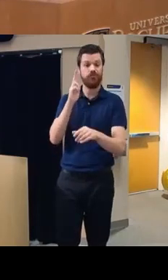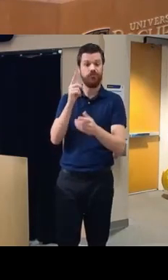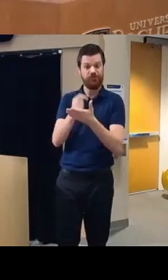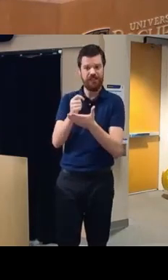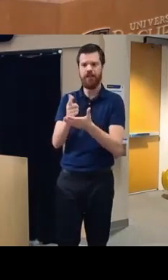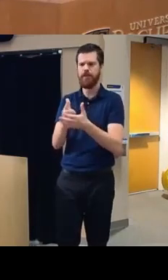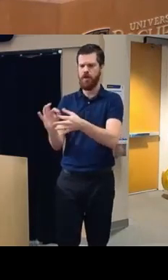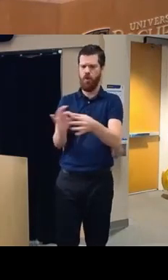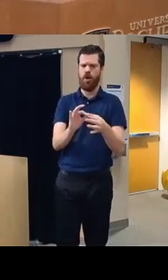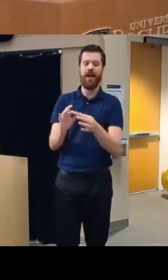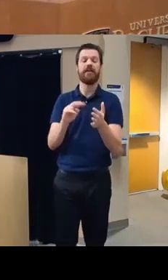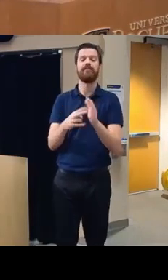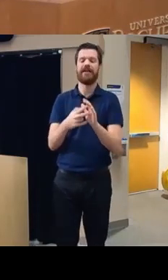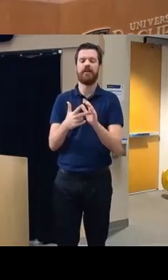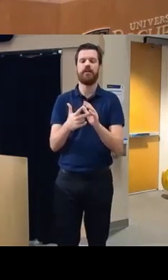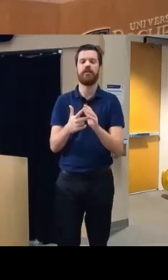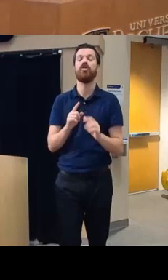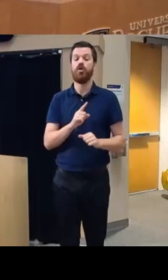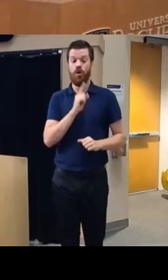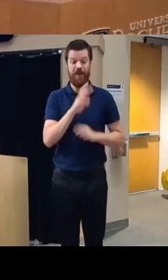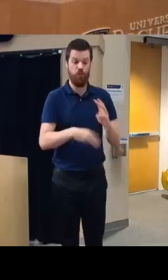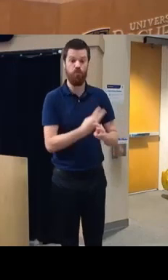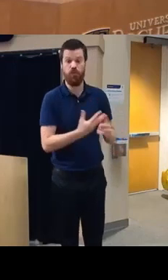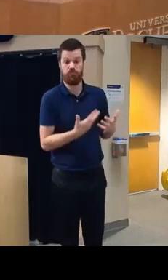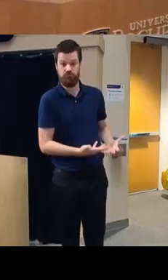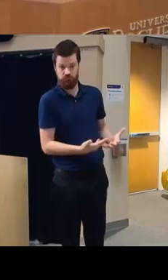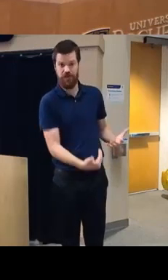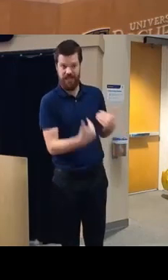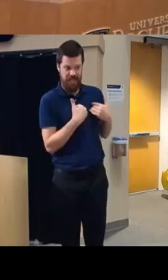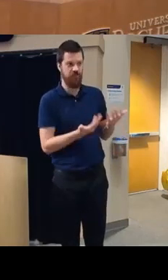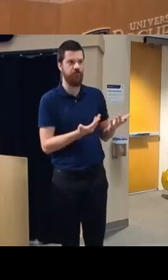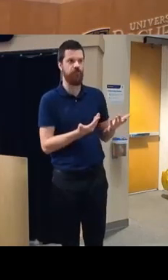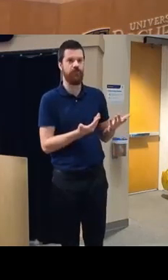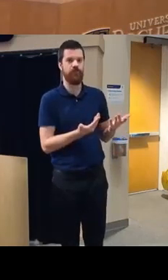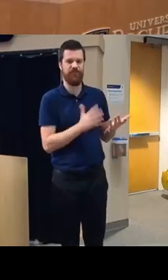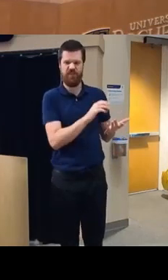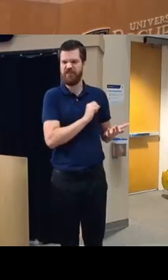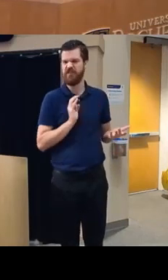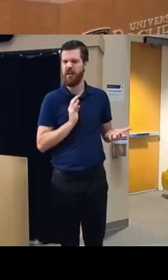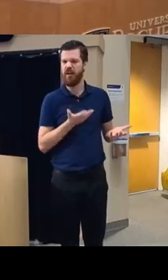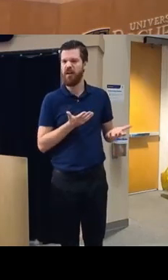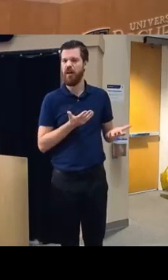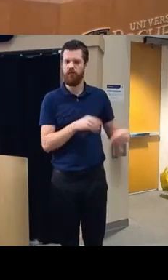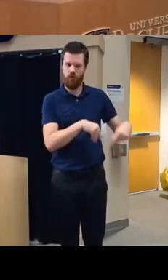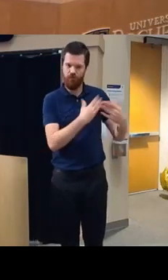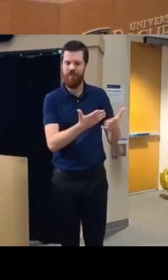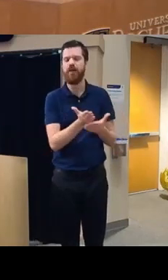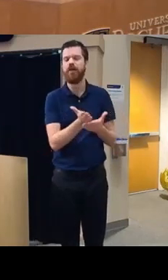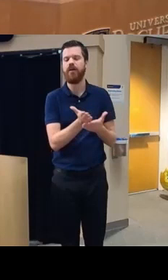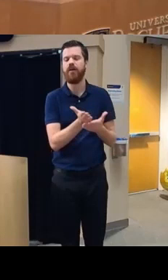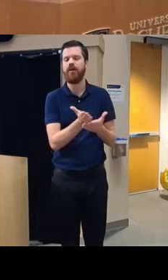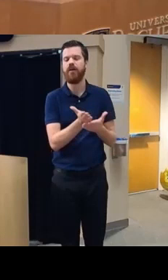And so it was kind of a combination of like real world, because their staff was delivering some of